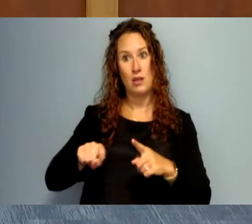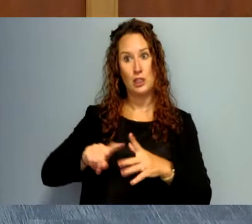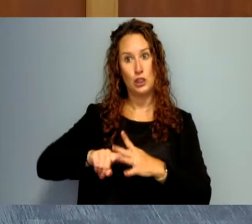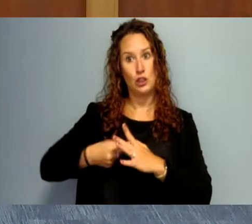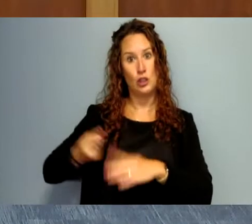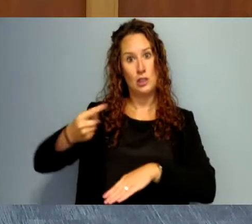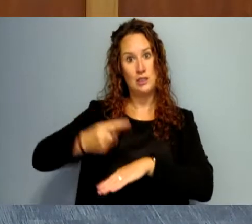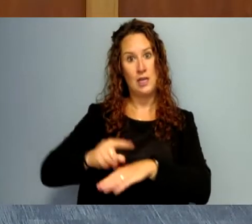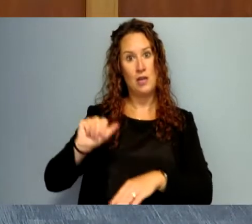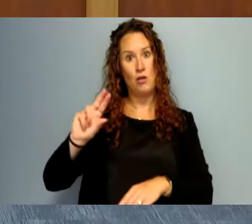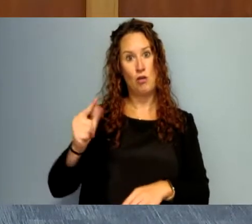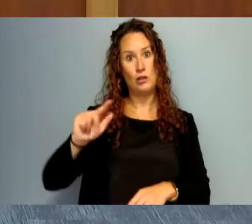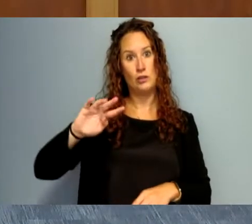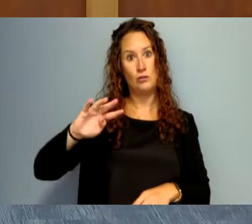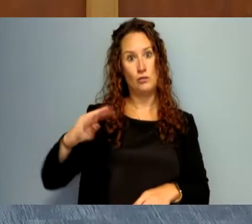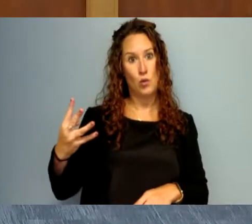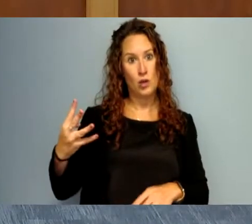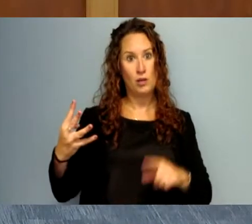start date, HR?